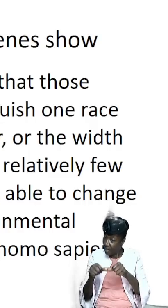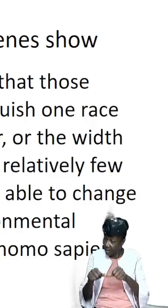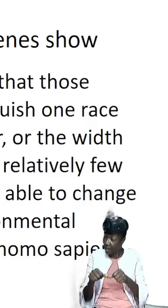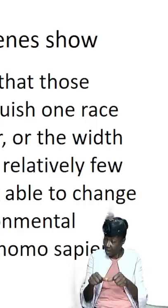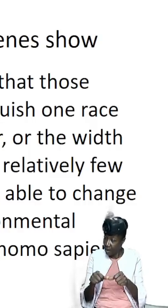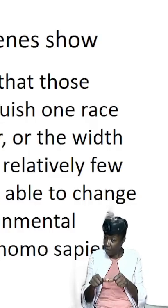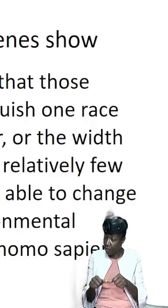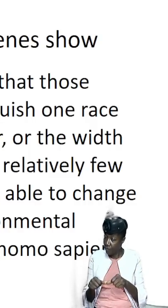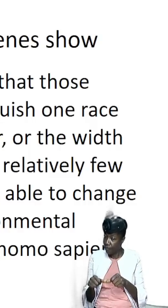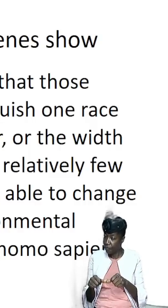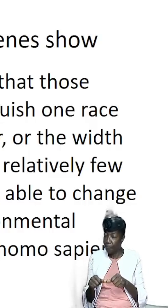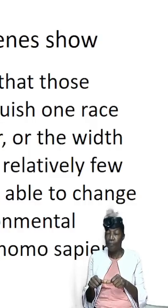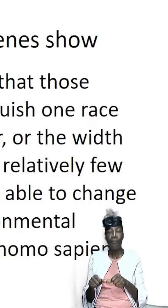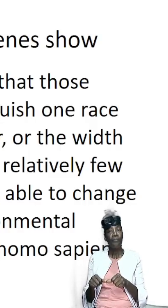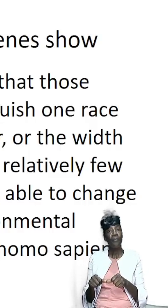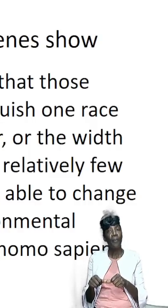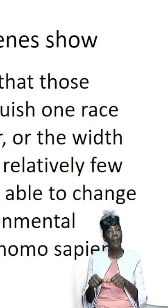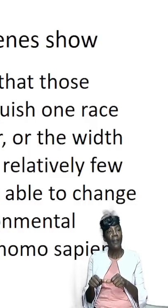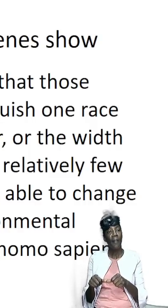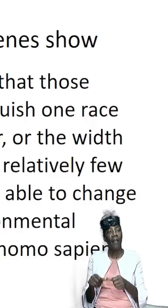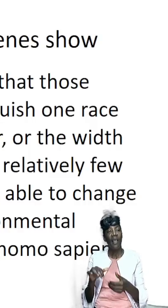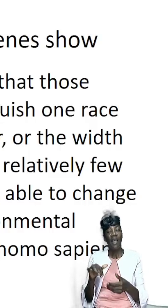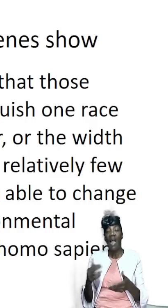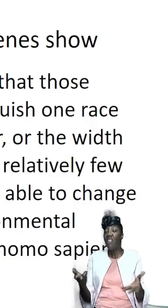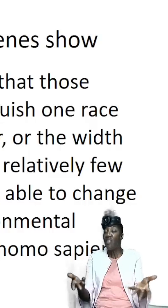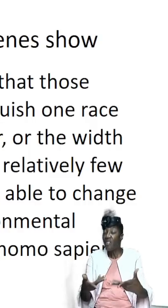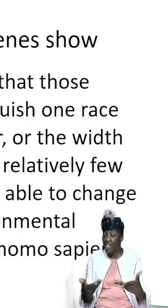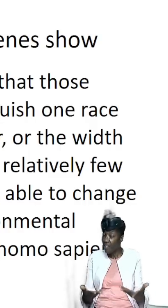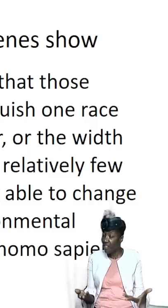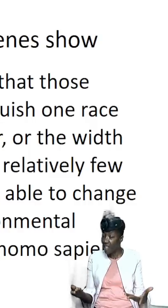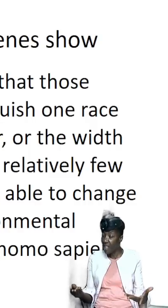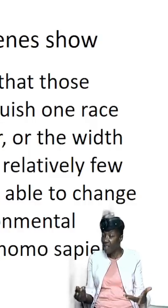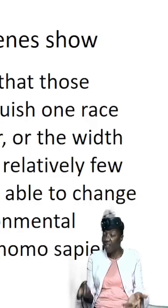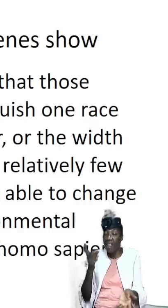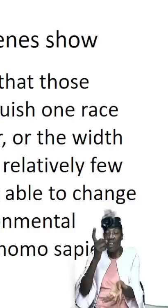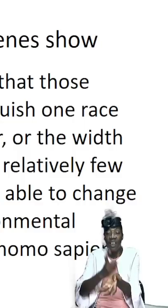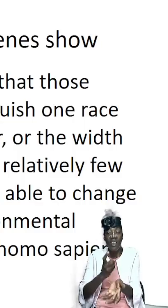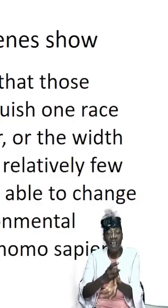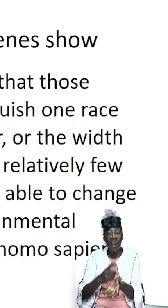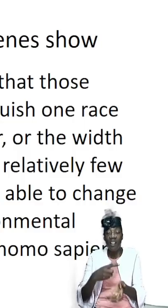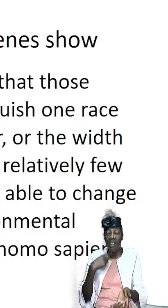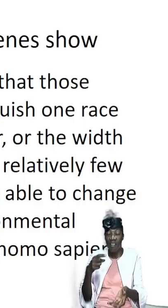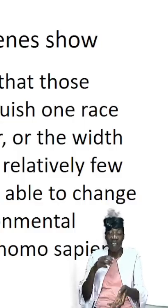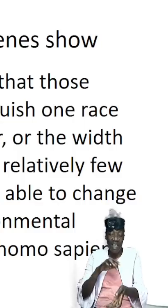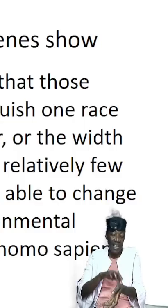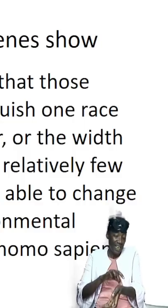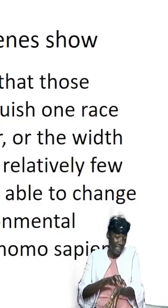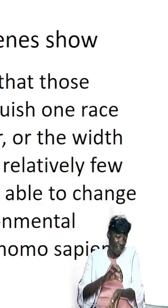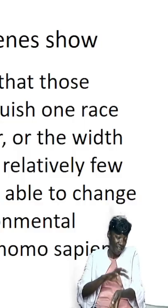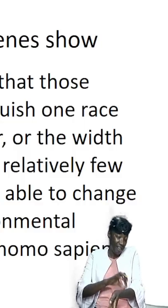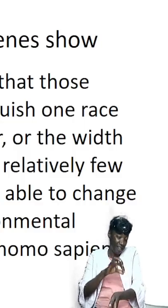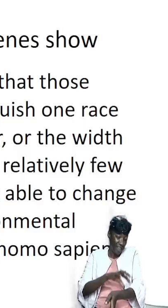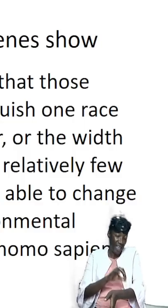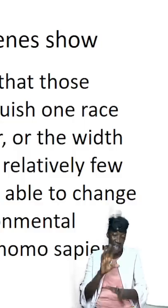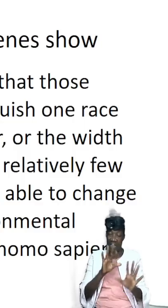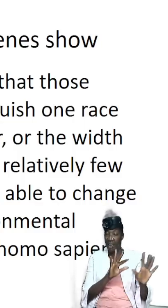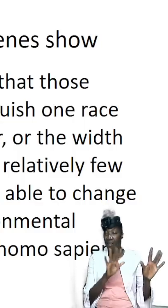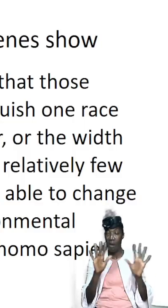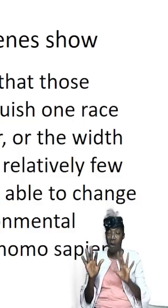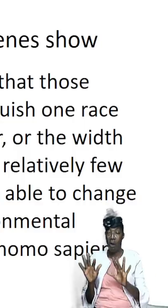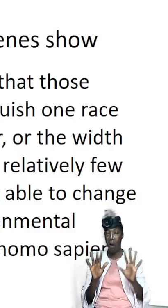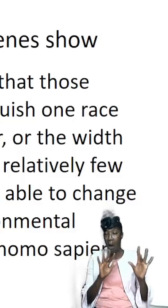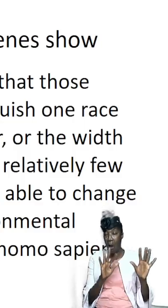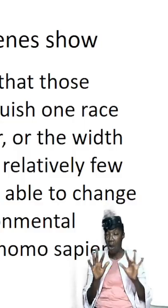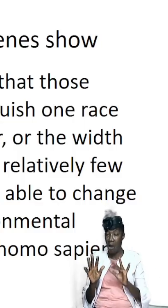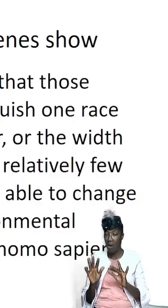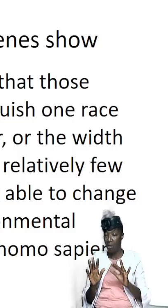And basically, it is these things that he's saying, the skin color and the eye color, which comes about as